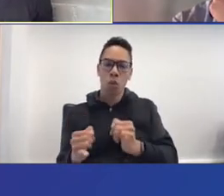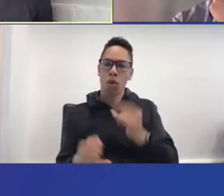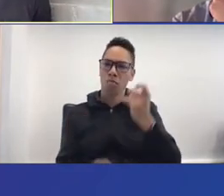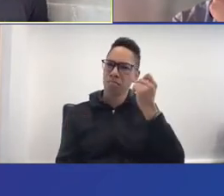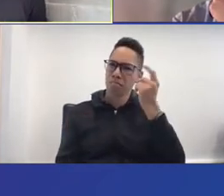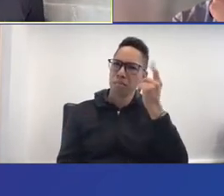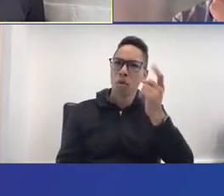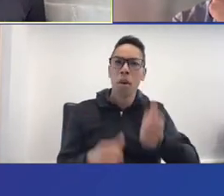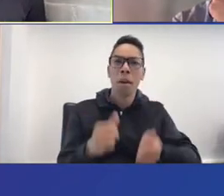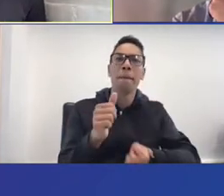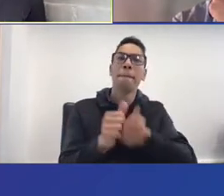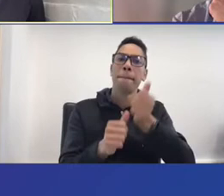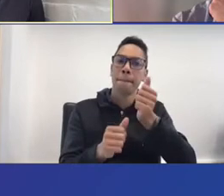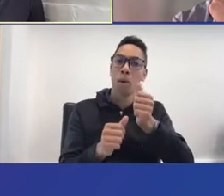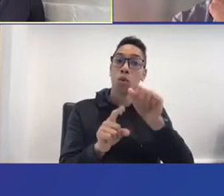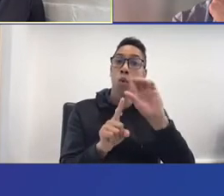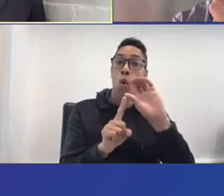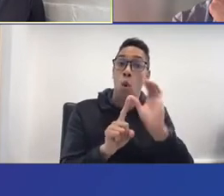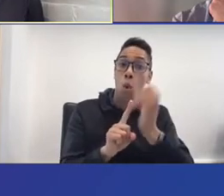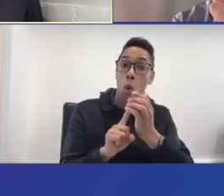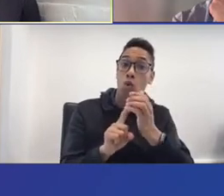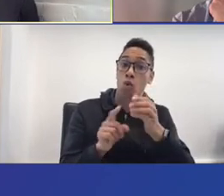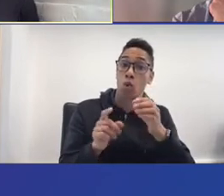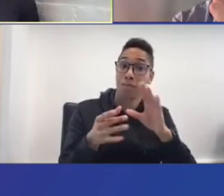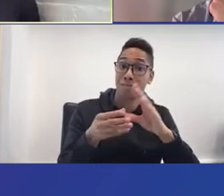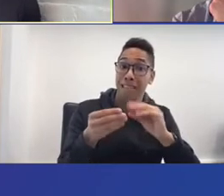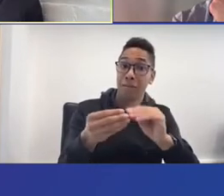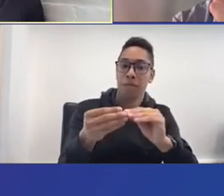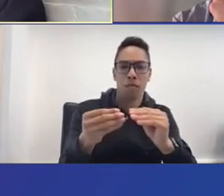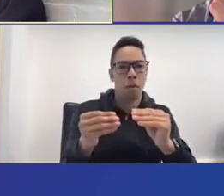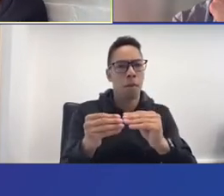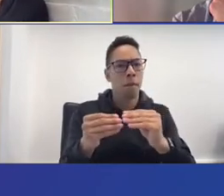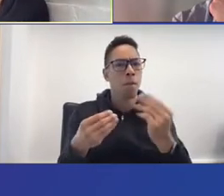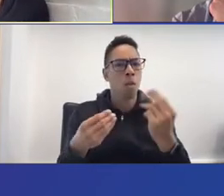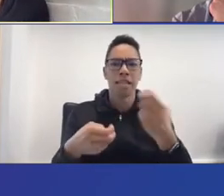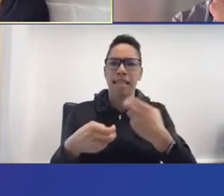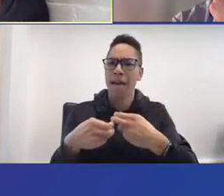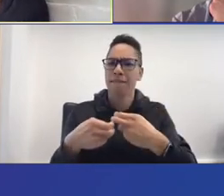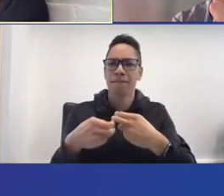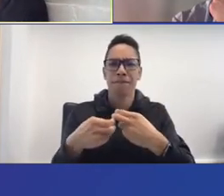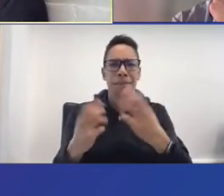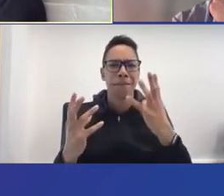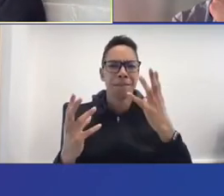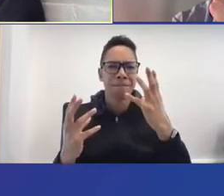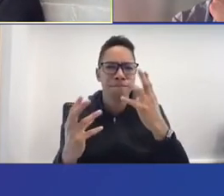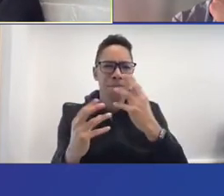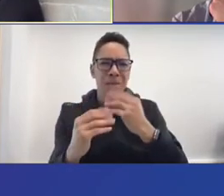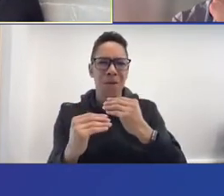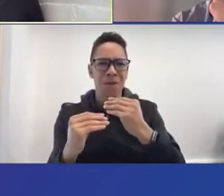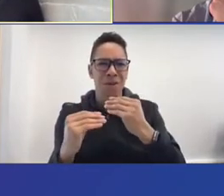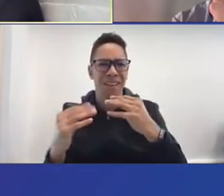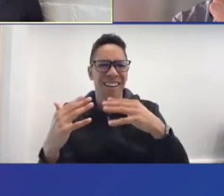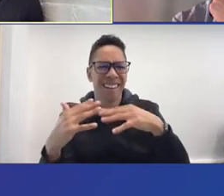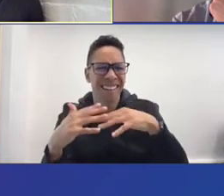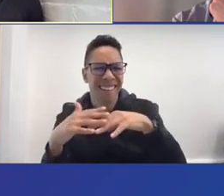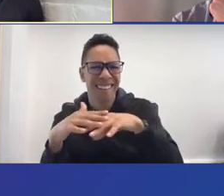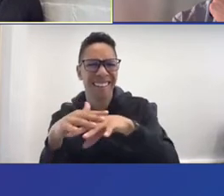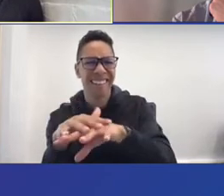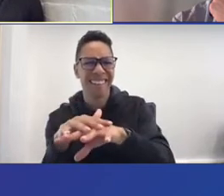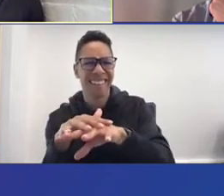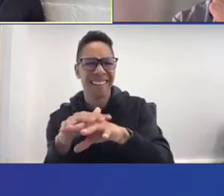harder, more beautiful, more interconnected, more personal.